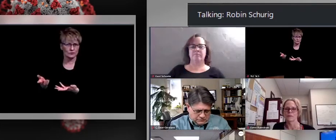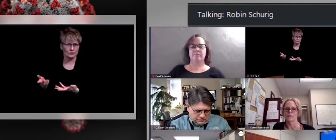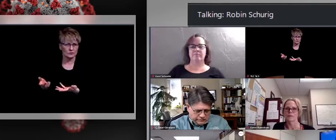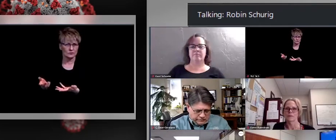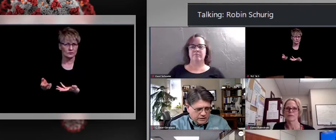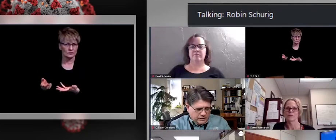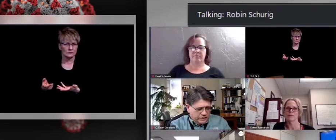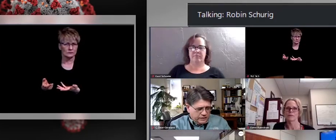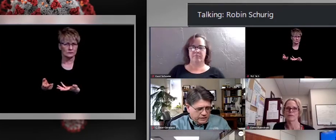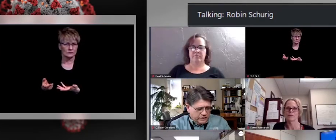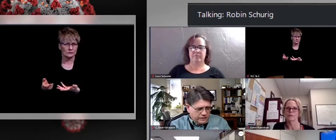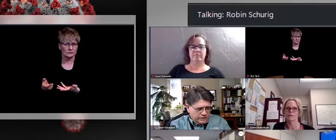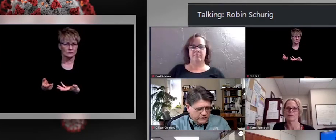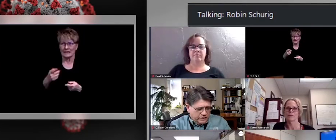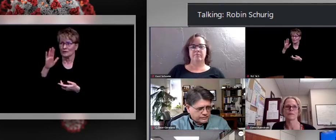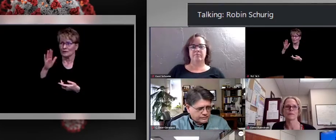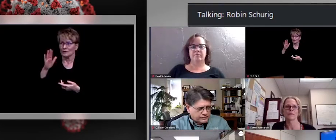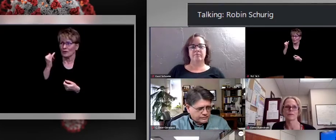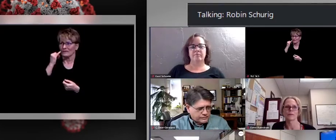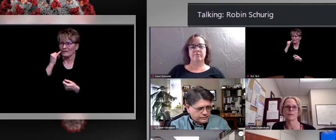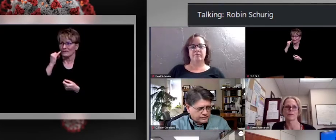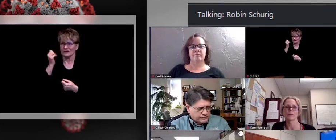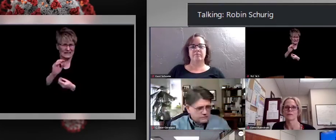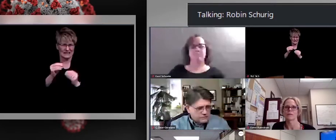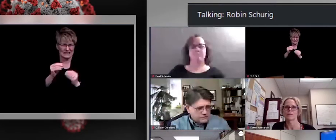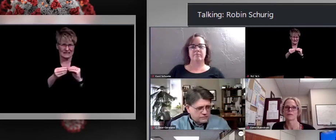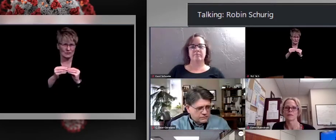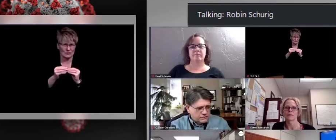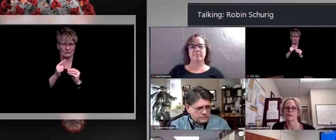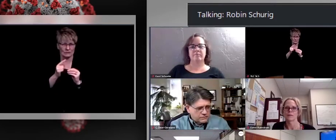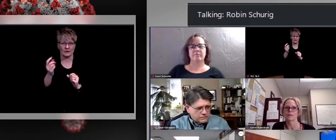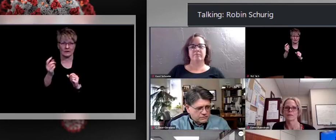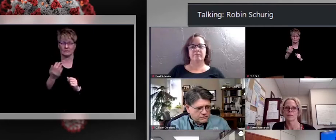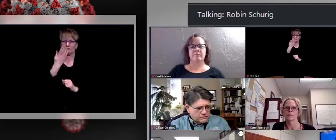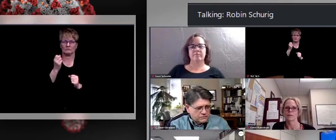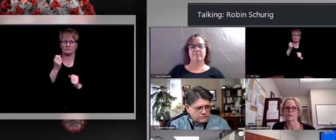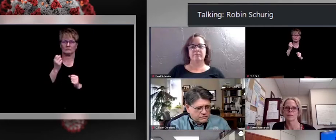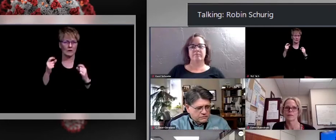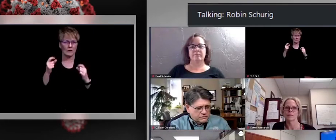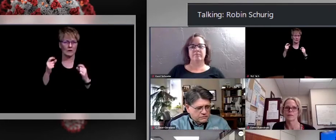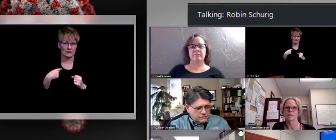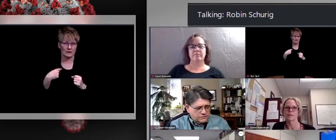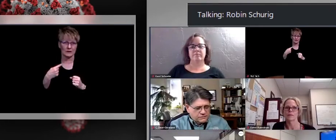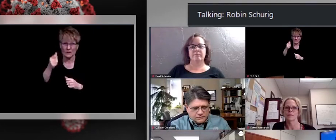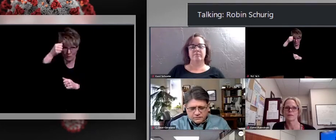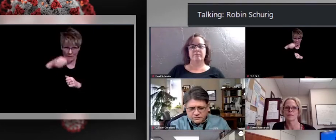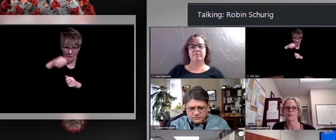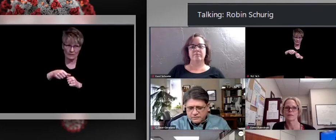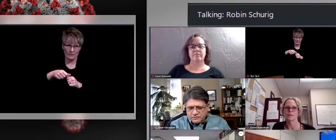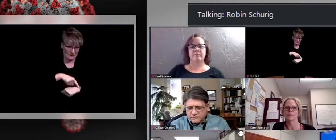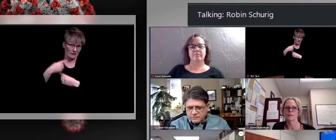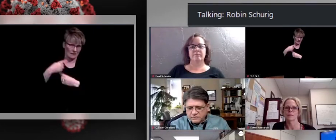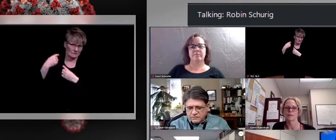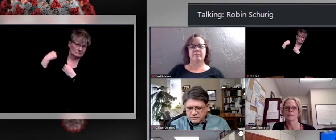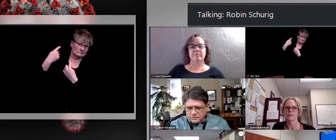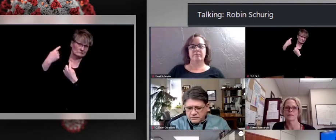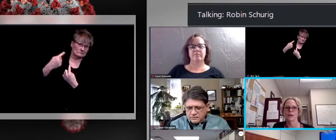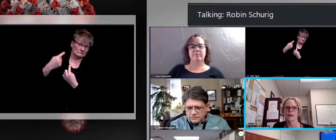but I don't know that I was surprised by it. We also have been monitoring it over time, so, you know, we sort of knew what to expect when we looked at